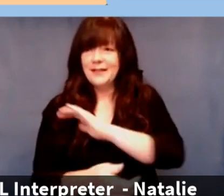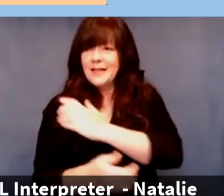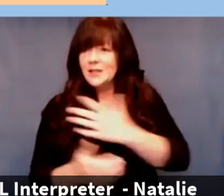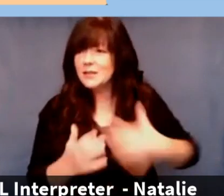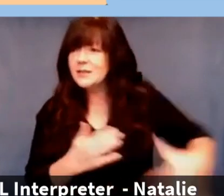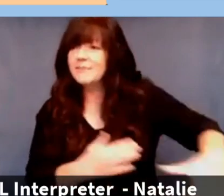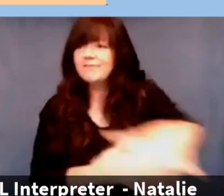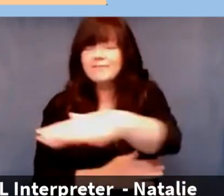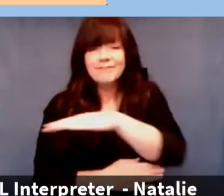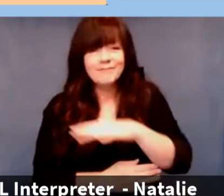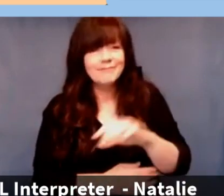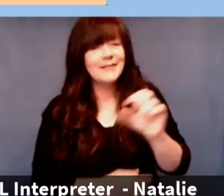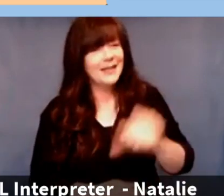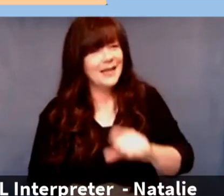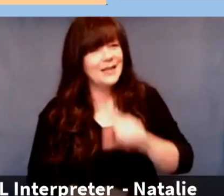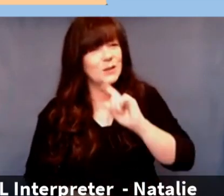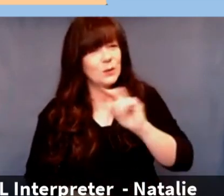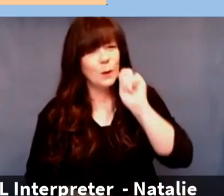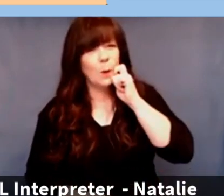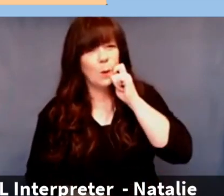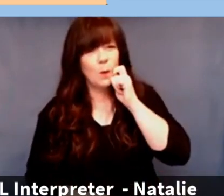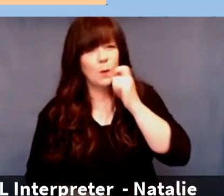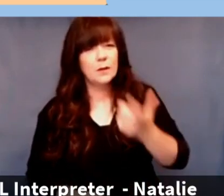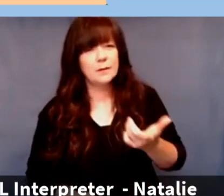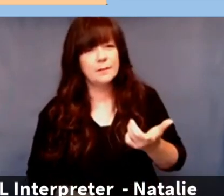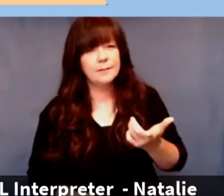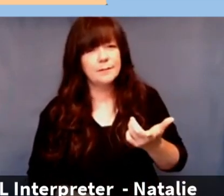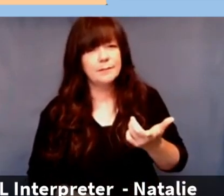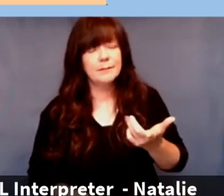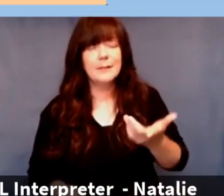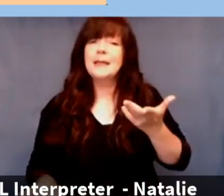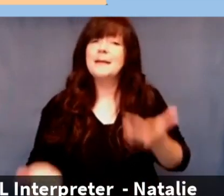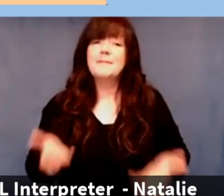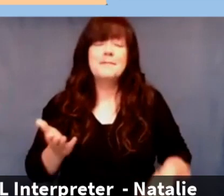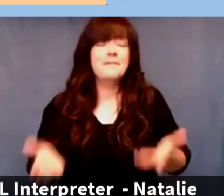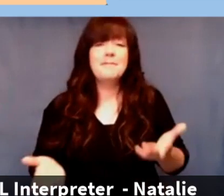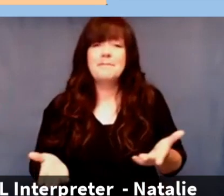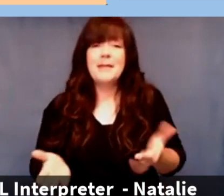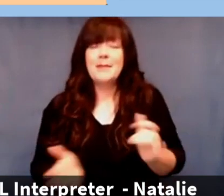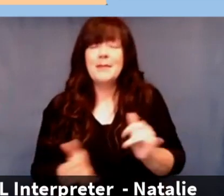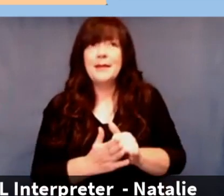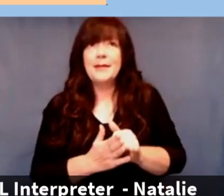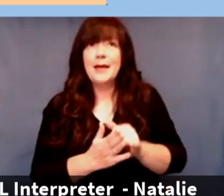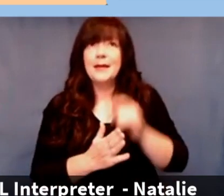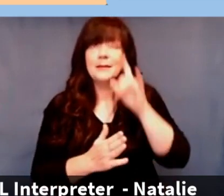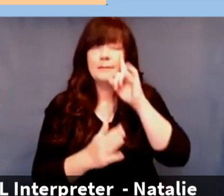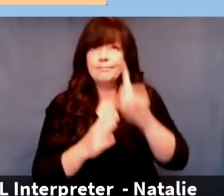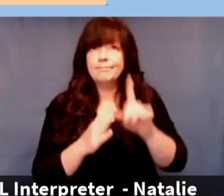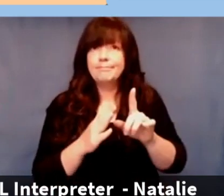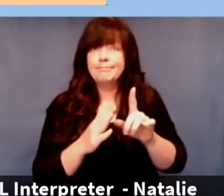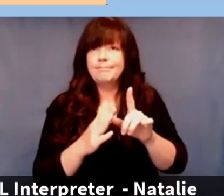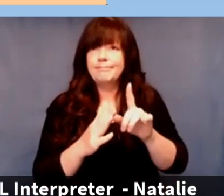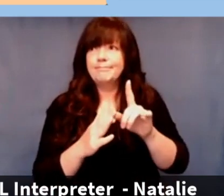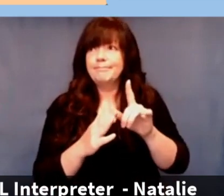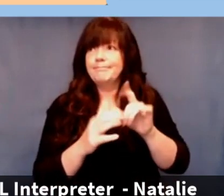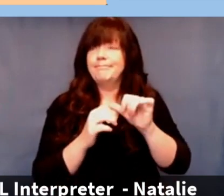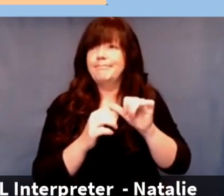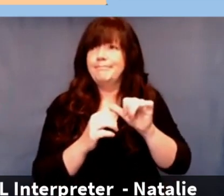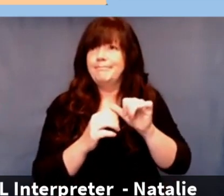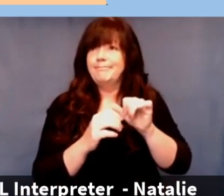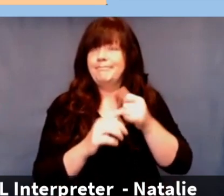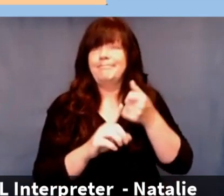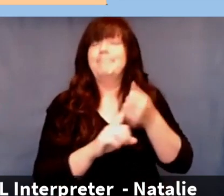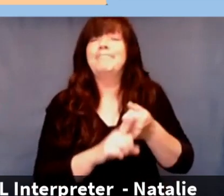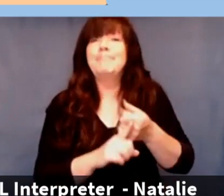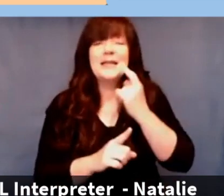yeah, it was just really cool to, maybe it's just that sticks out because we haven't done that in a really long time.